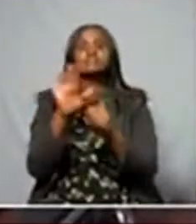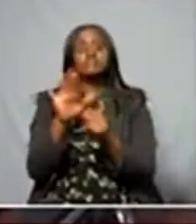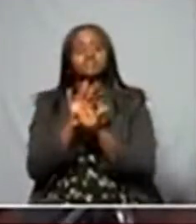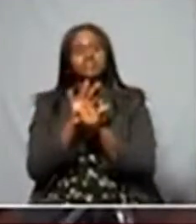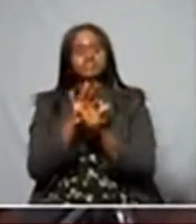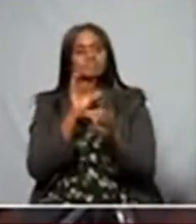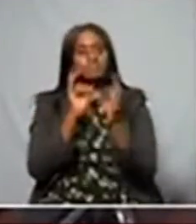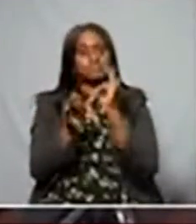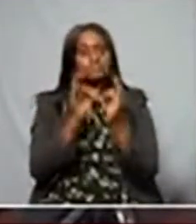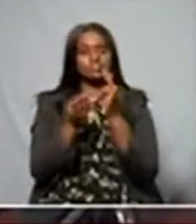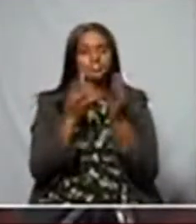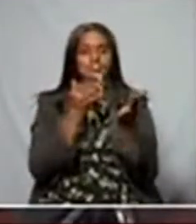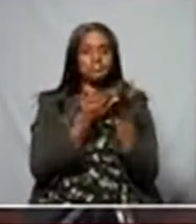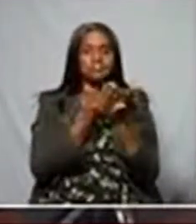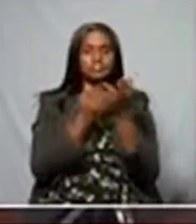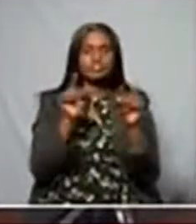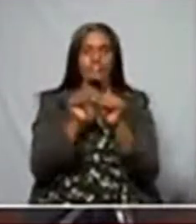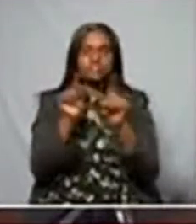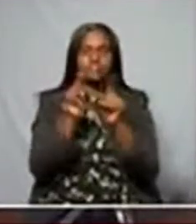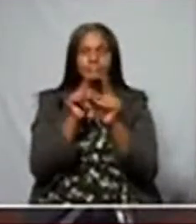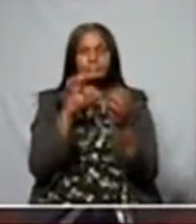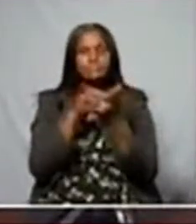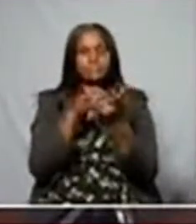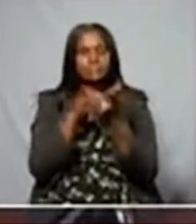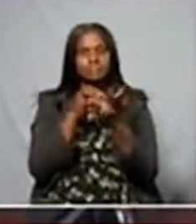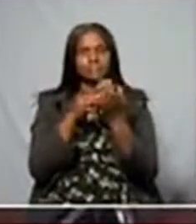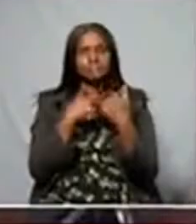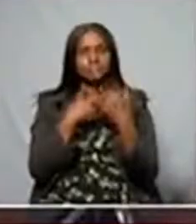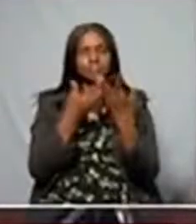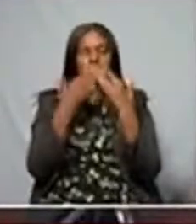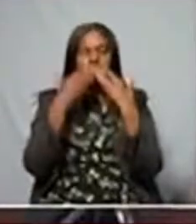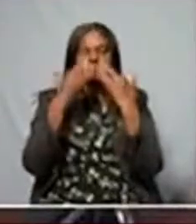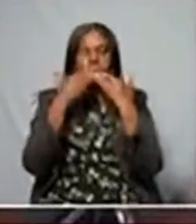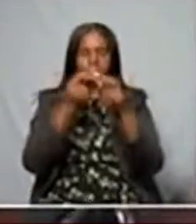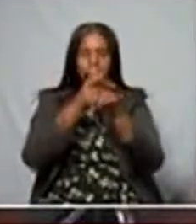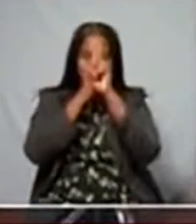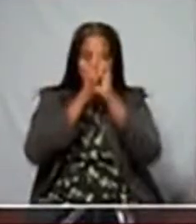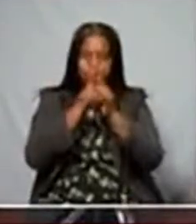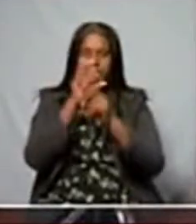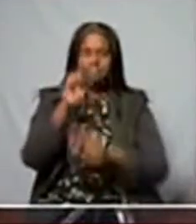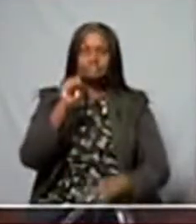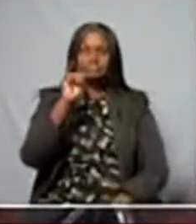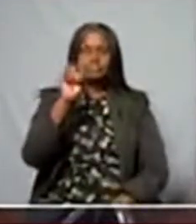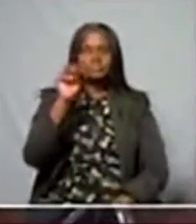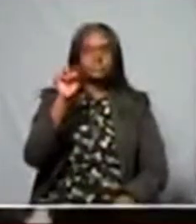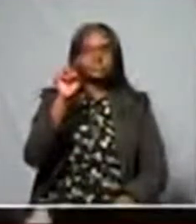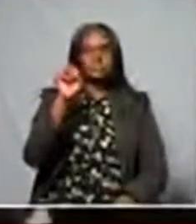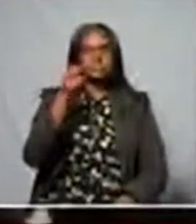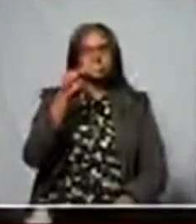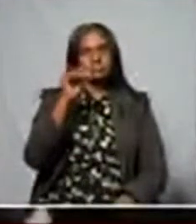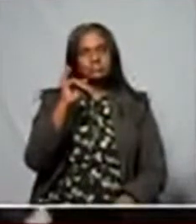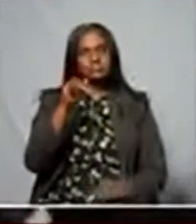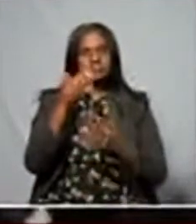if this was the case? Thank you. Honorable Simushi. Thank you, Chair.